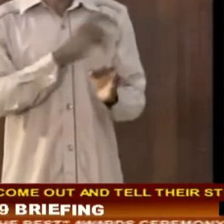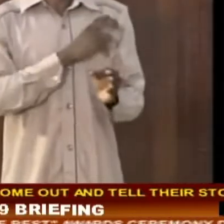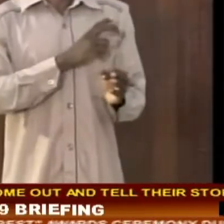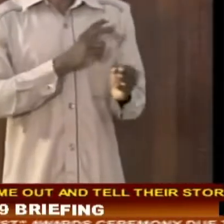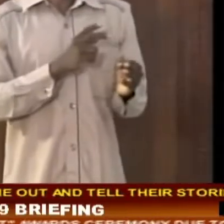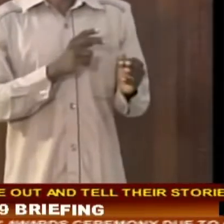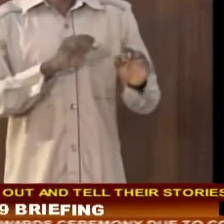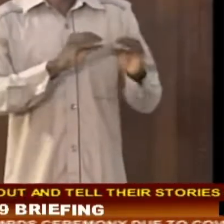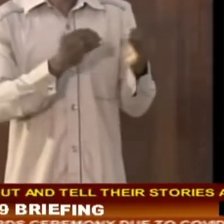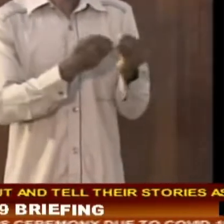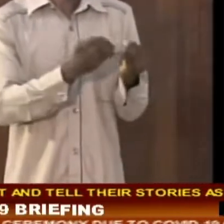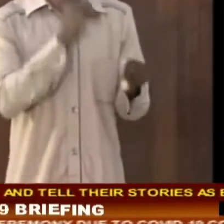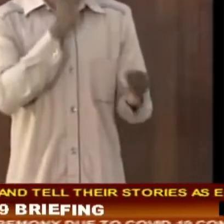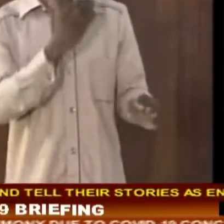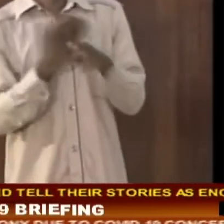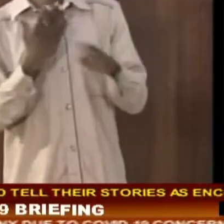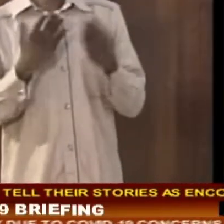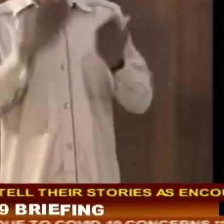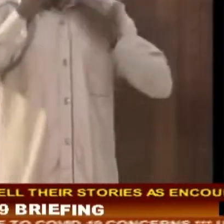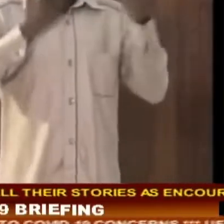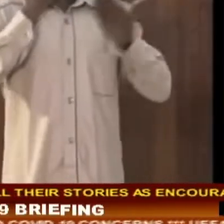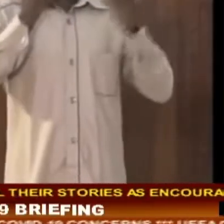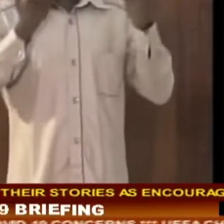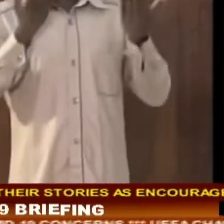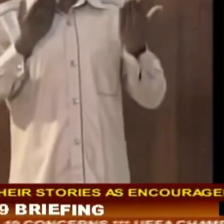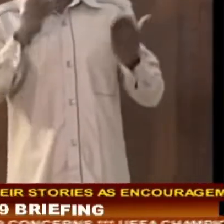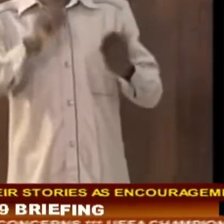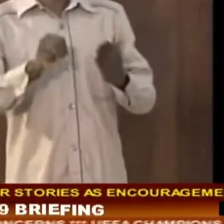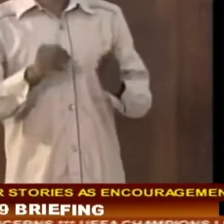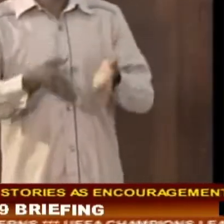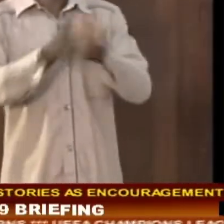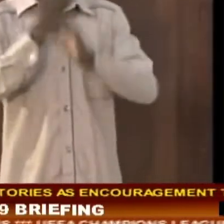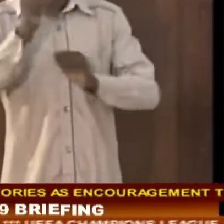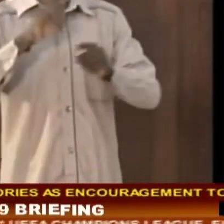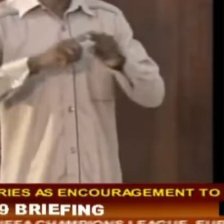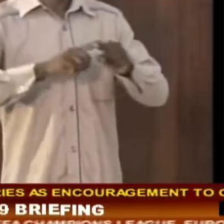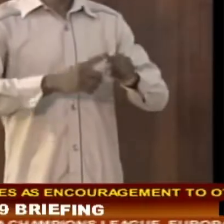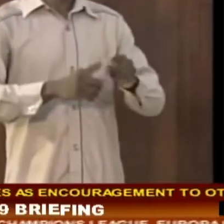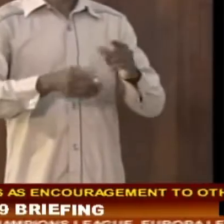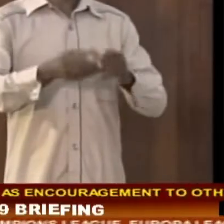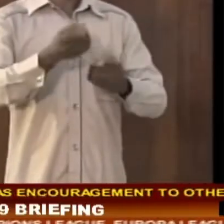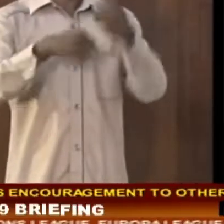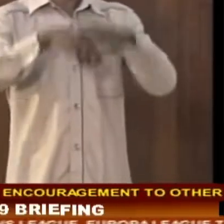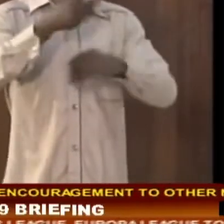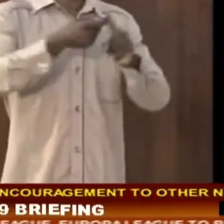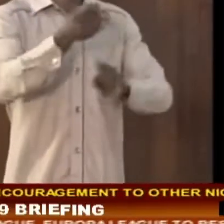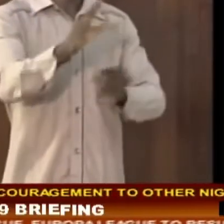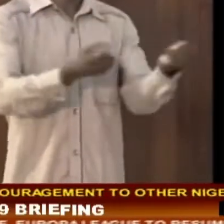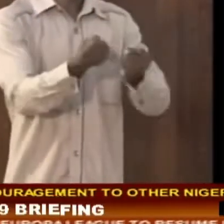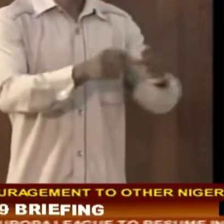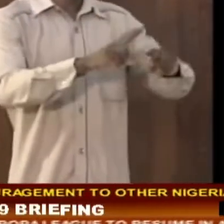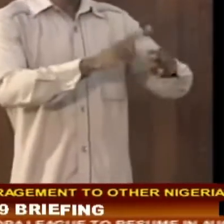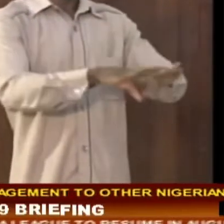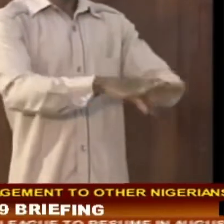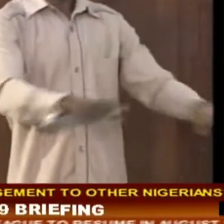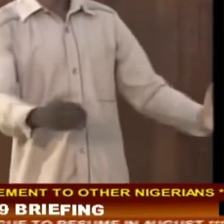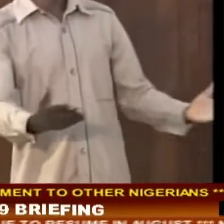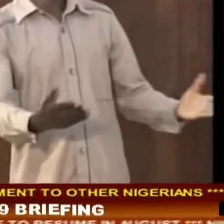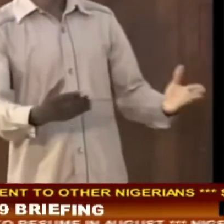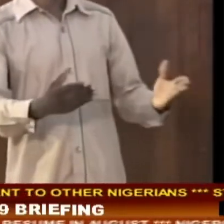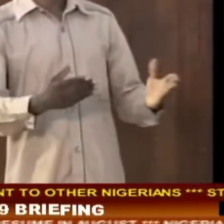they literally ask them to come down from their cars and sit on the floor once it's cew even with the presentation of their ID card